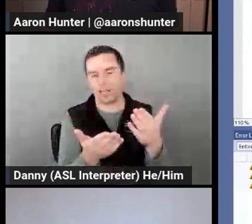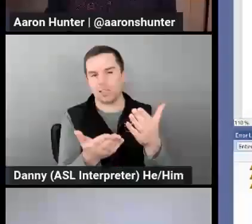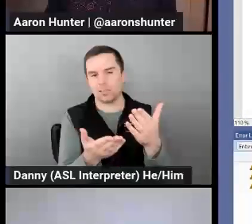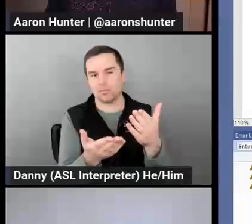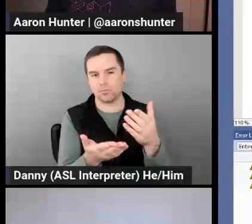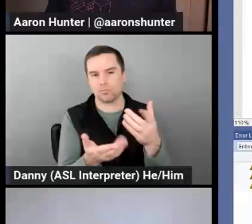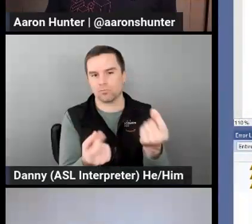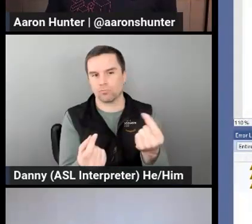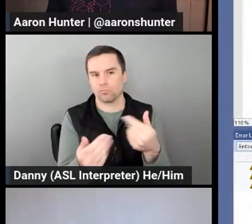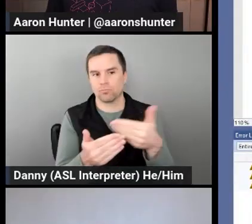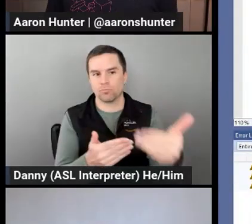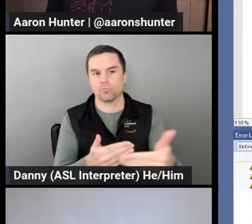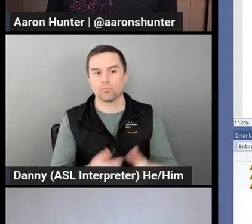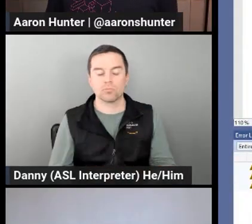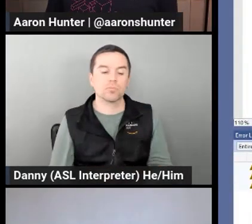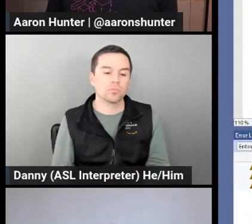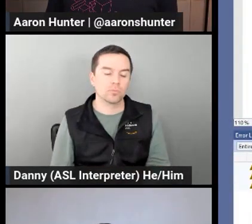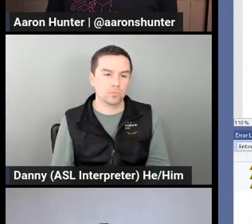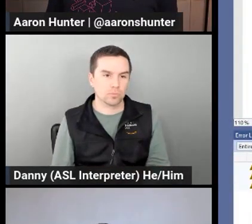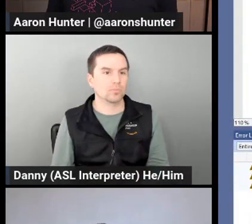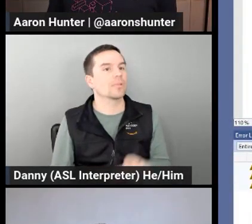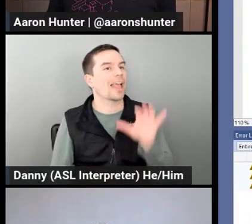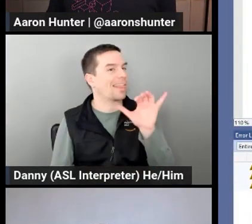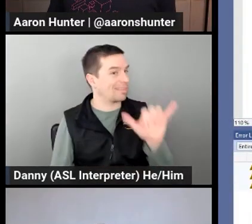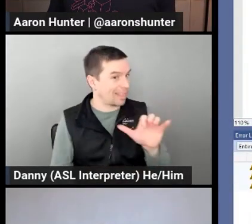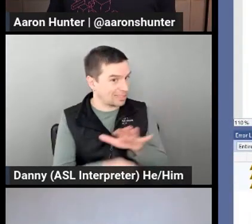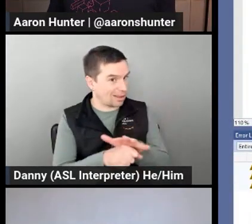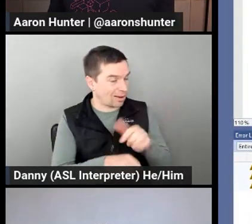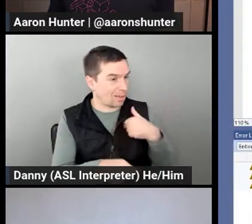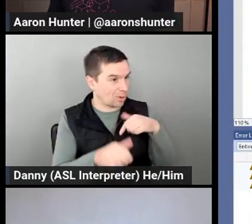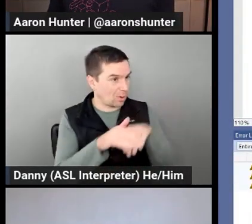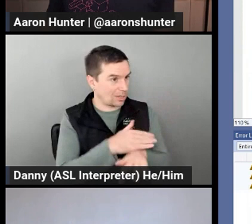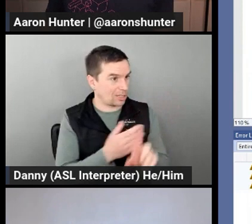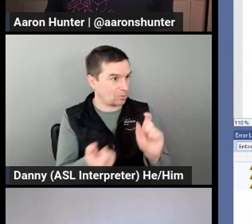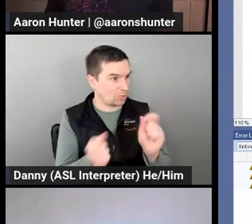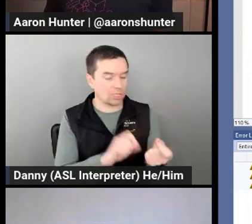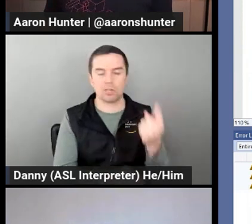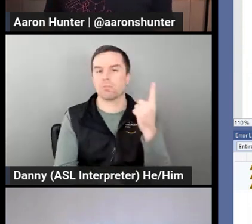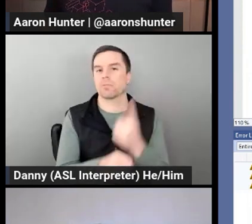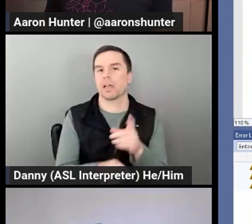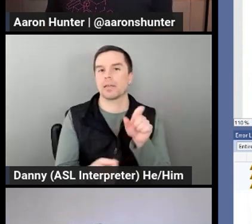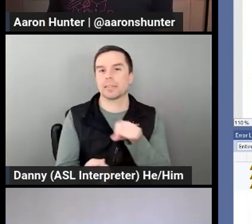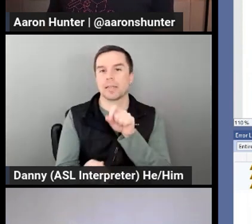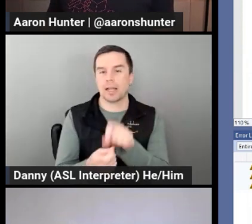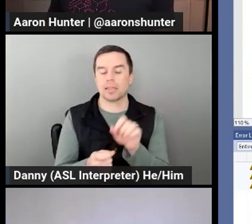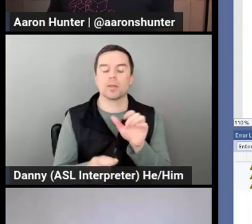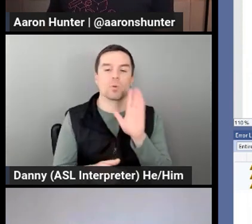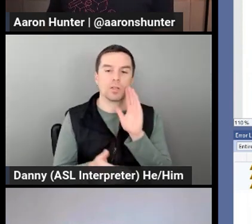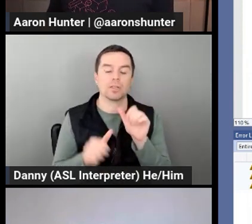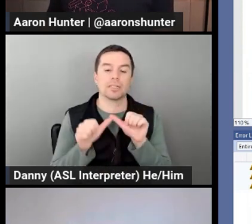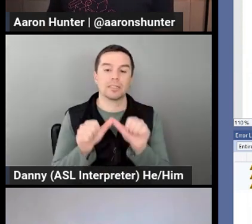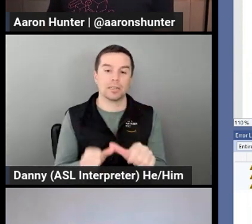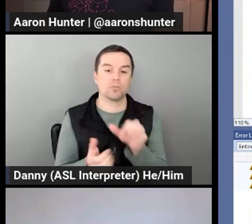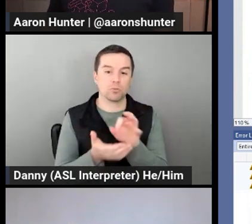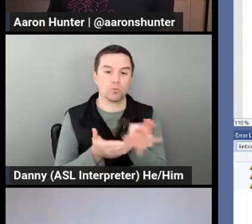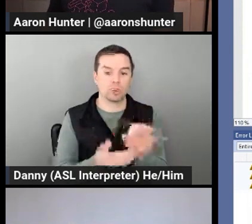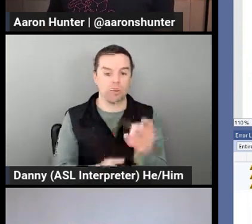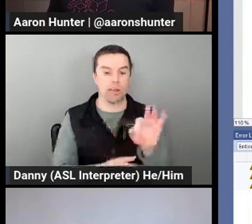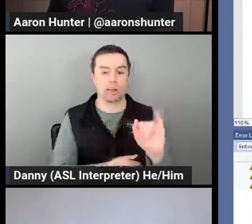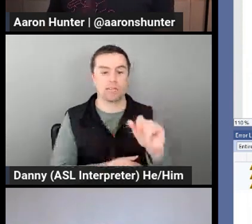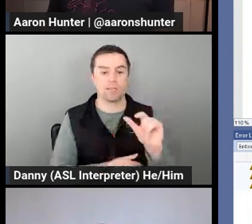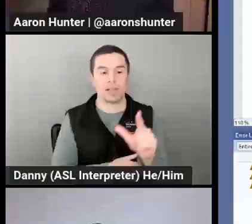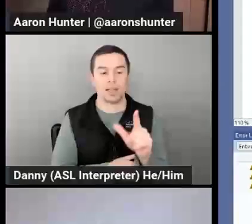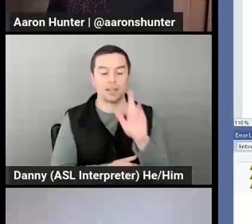And that's where I have to go in and make some changes. Exactly. And you're making the code changes. So it'll continue to track and flag. If you're making the code changes